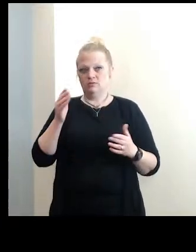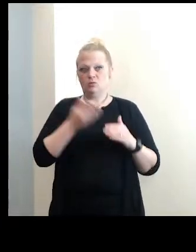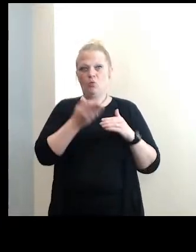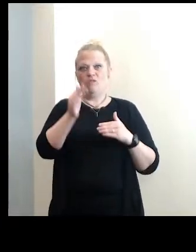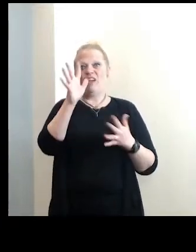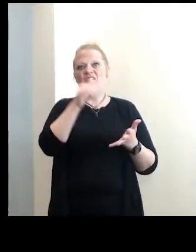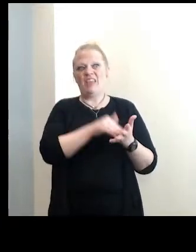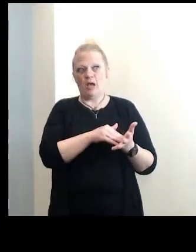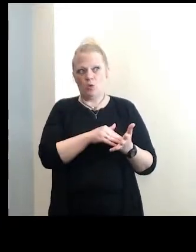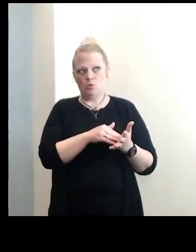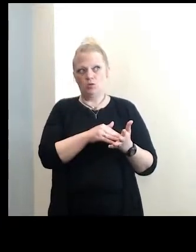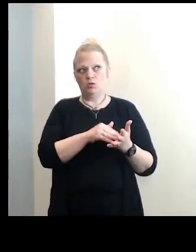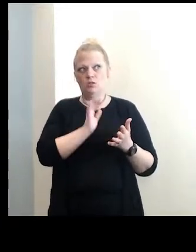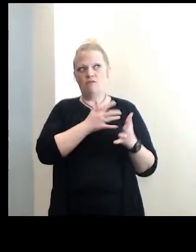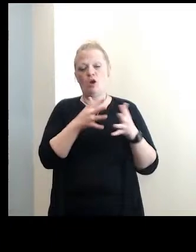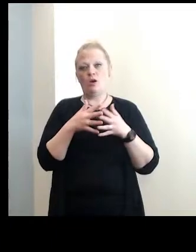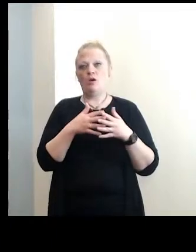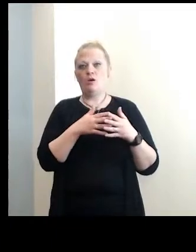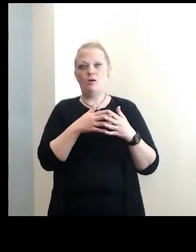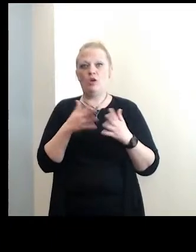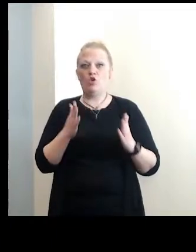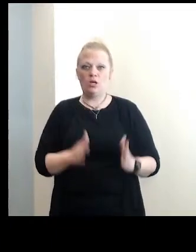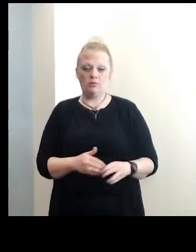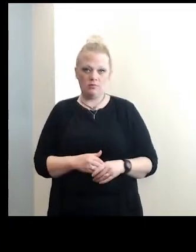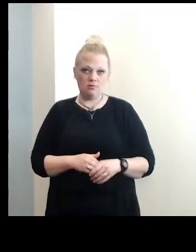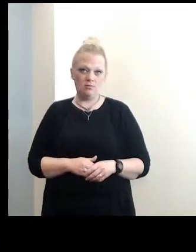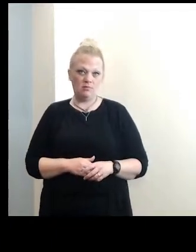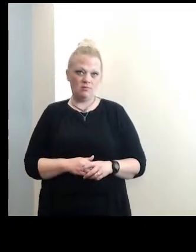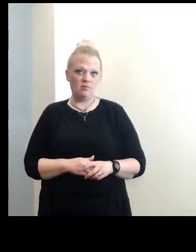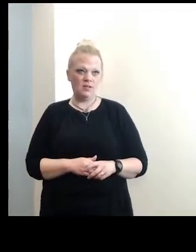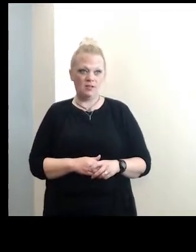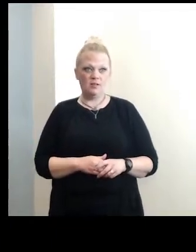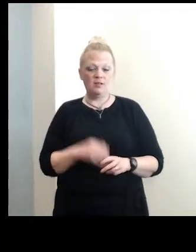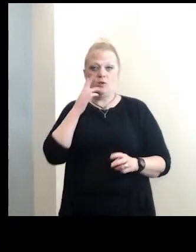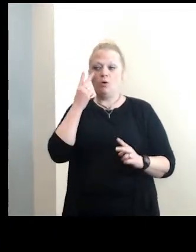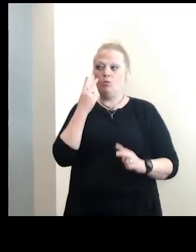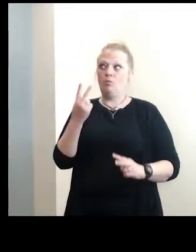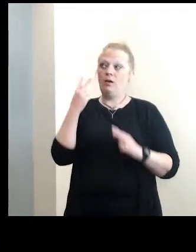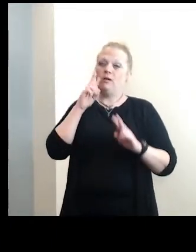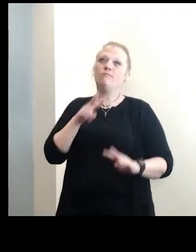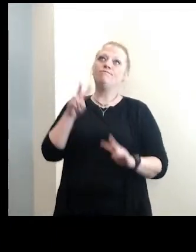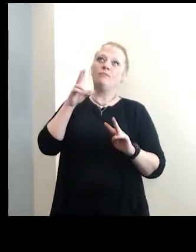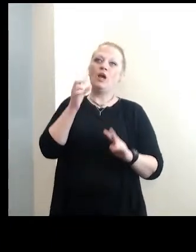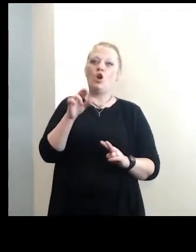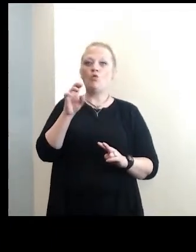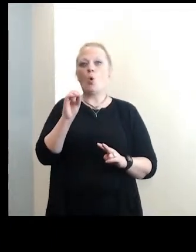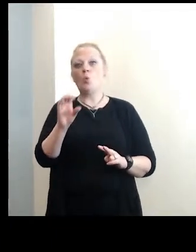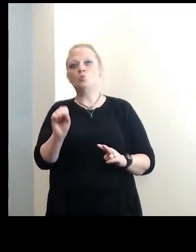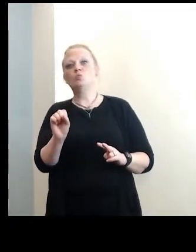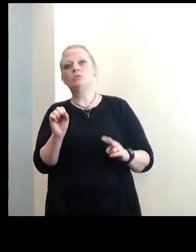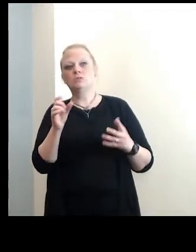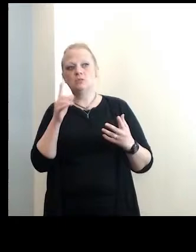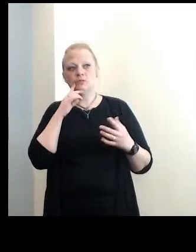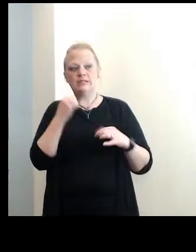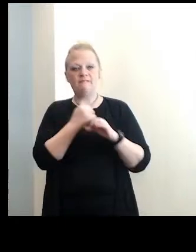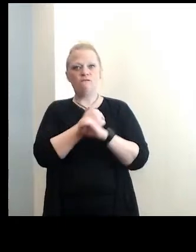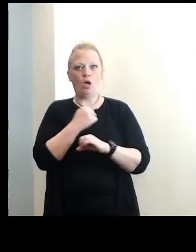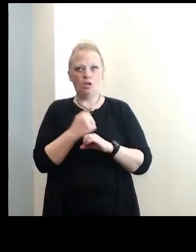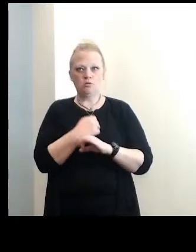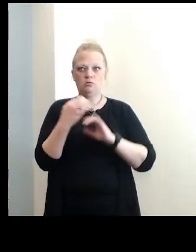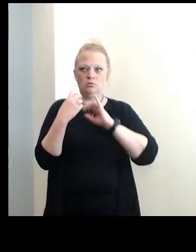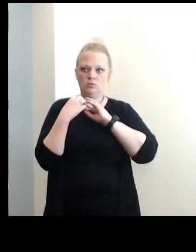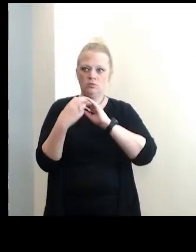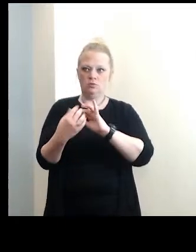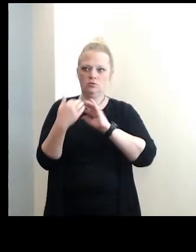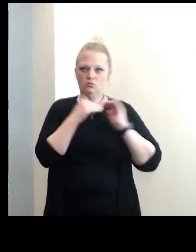our fellow Americans, and we'll look back at the heroic nature of some individuals who fought this on the front